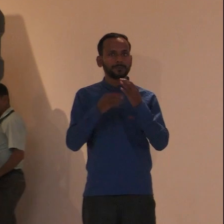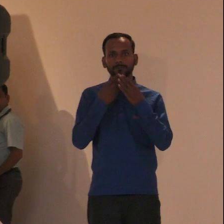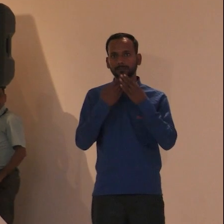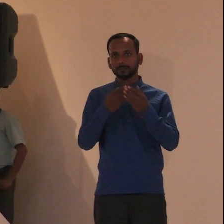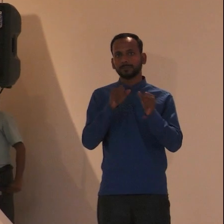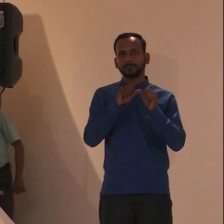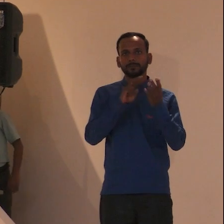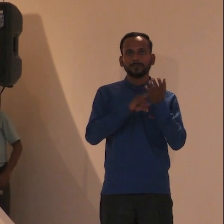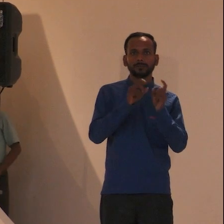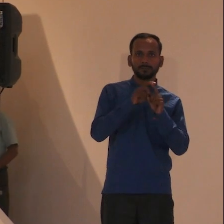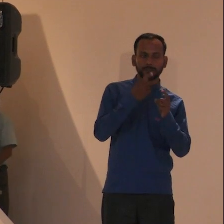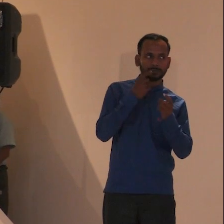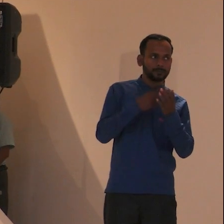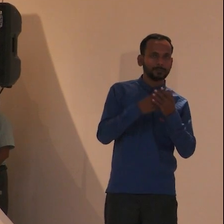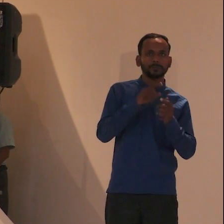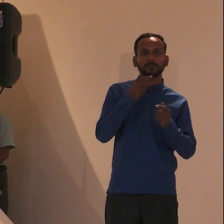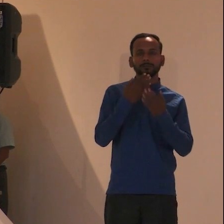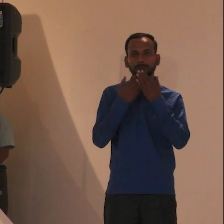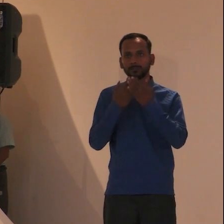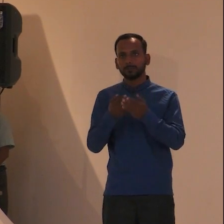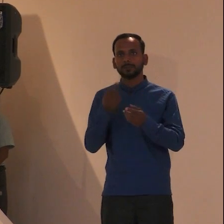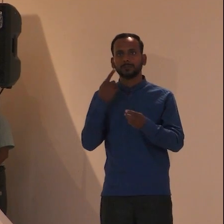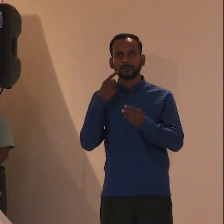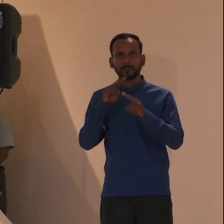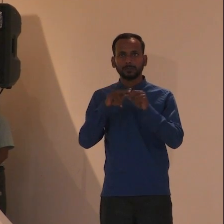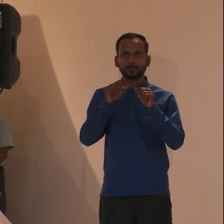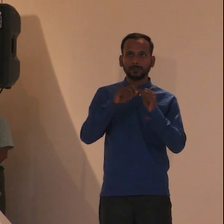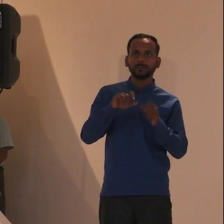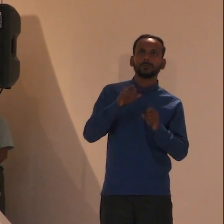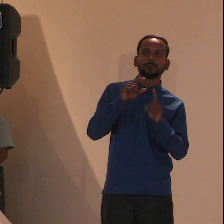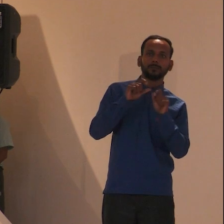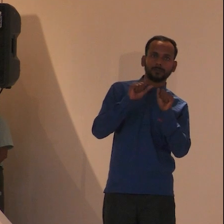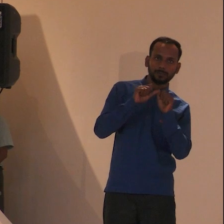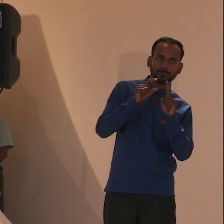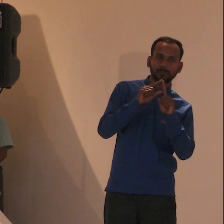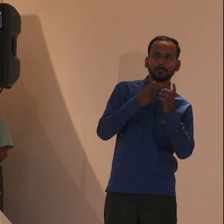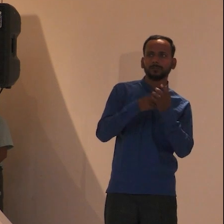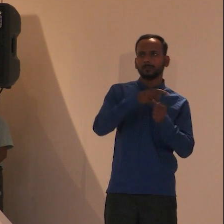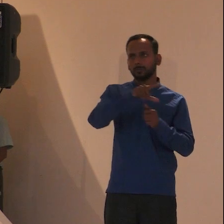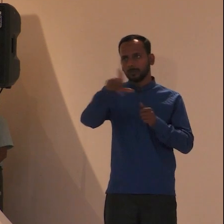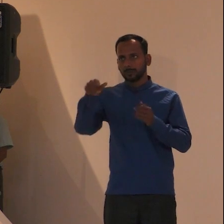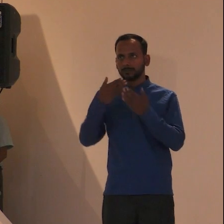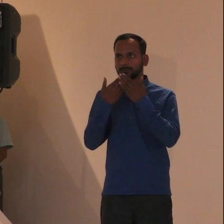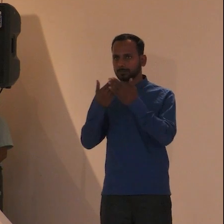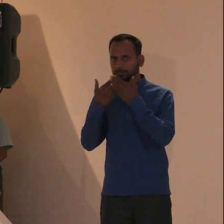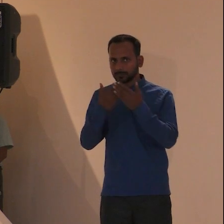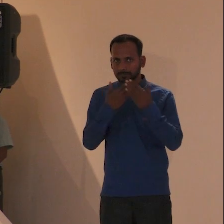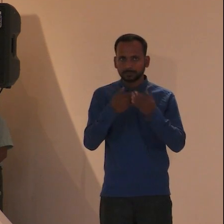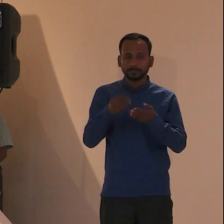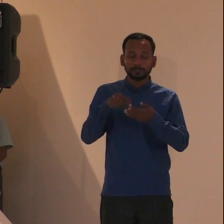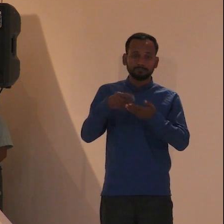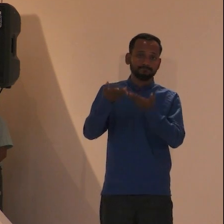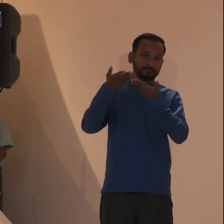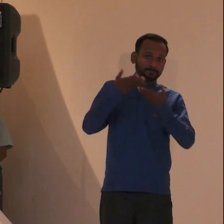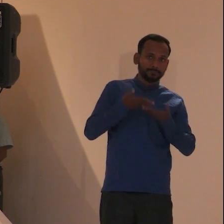you, Anant, and thank you, IFA, Arundhati, Radhika, and all of you for being here, and thank you for having invited